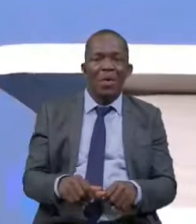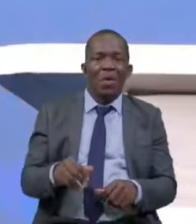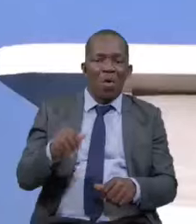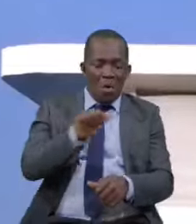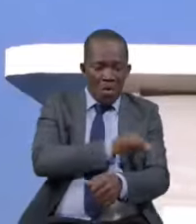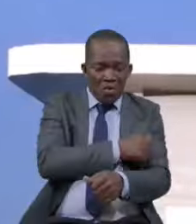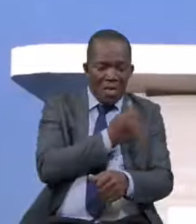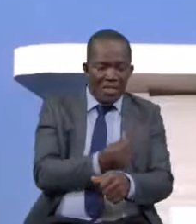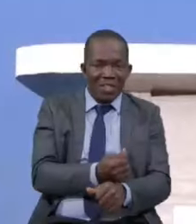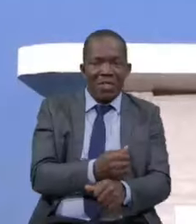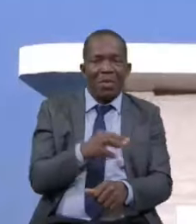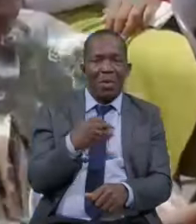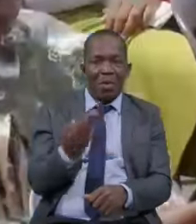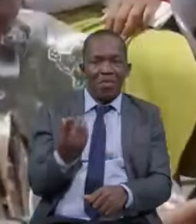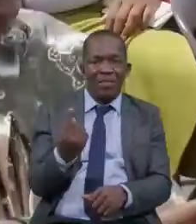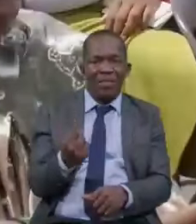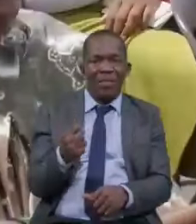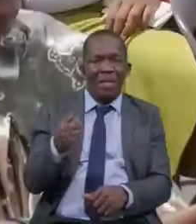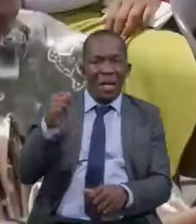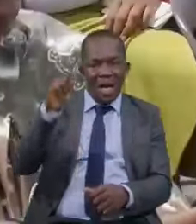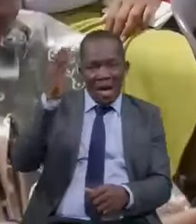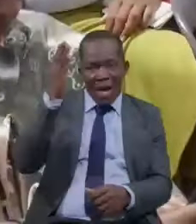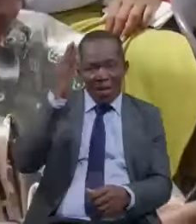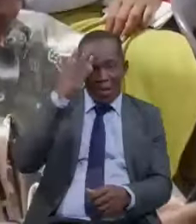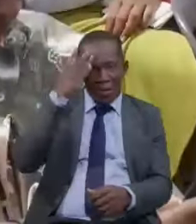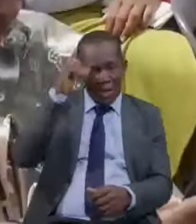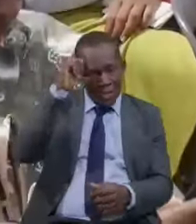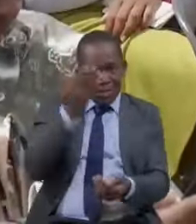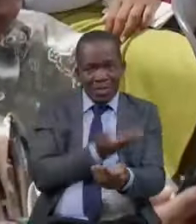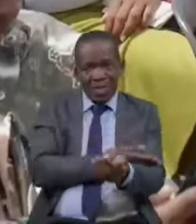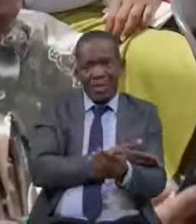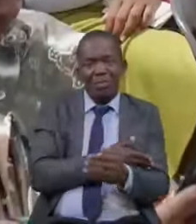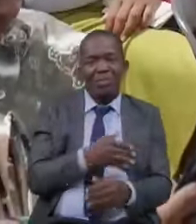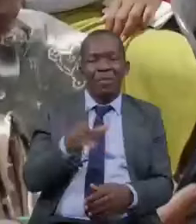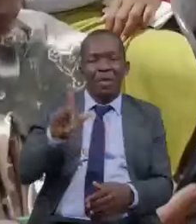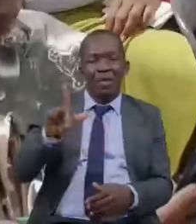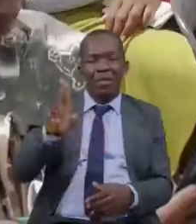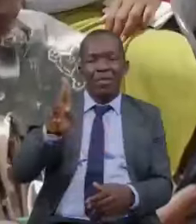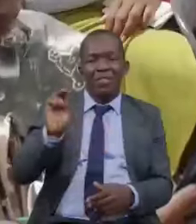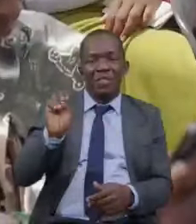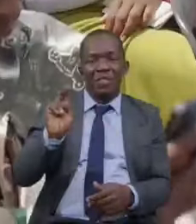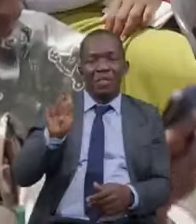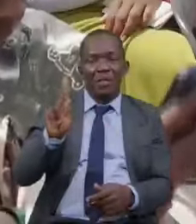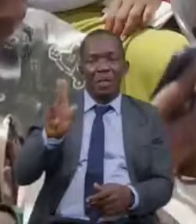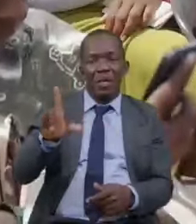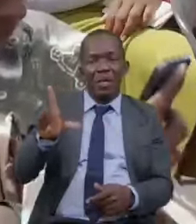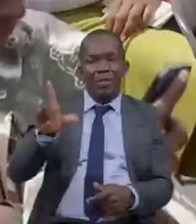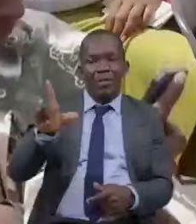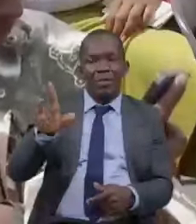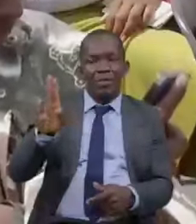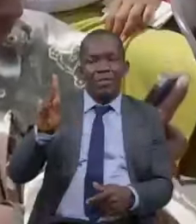Son. We're looking at Luke chapter 9. I'm reading from verse 1. Luke chapter 9, verse